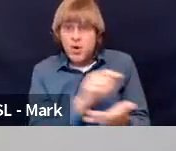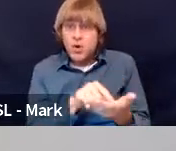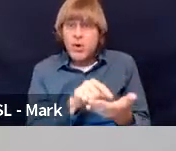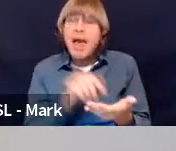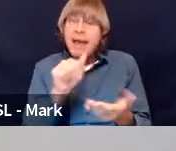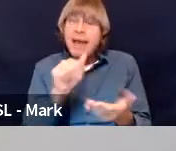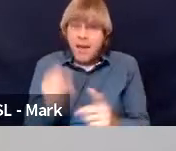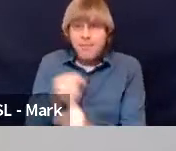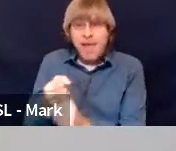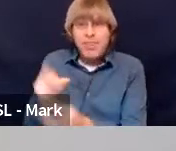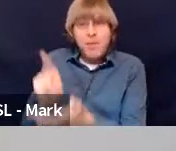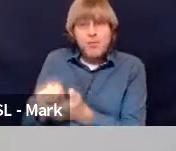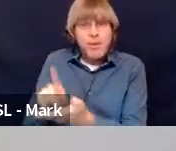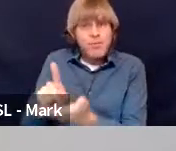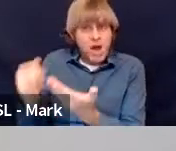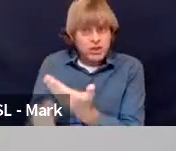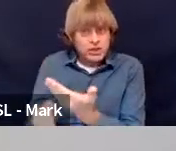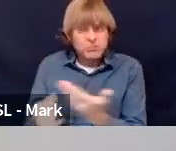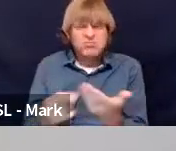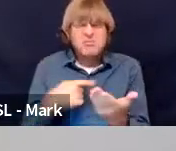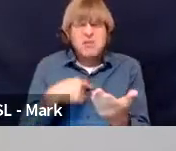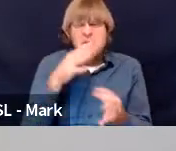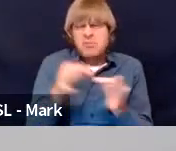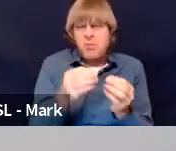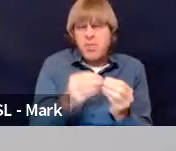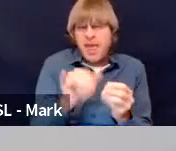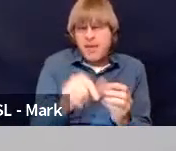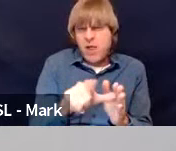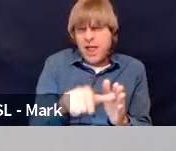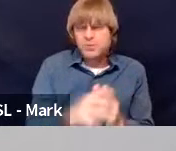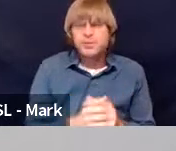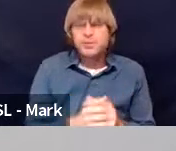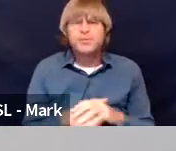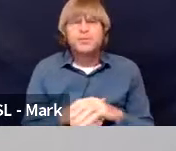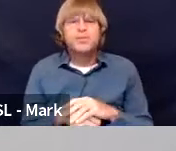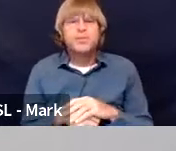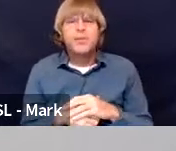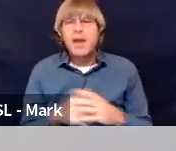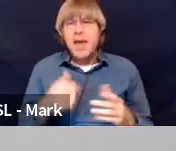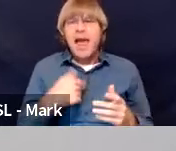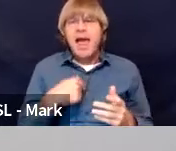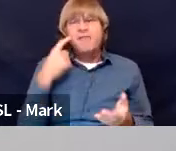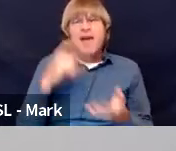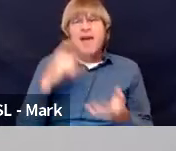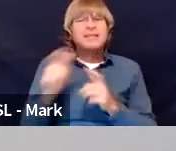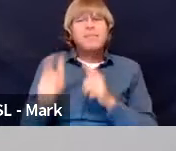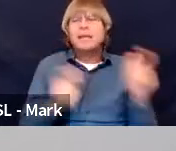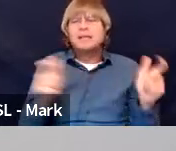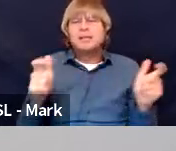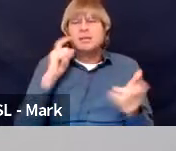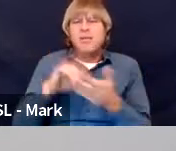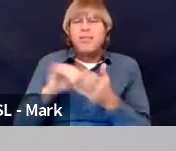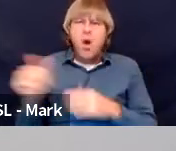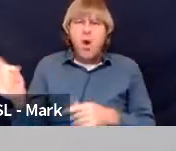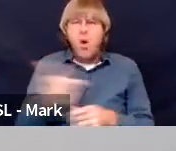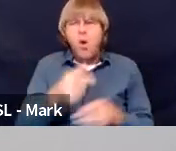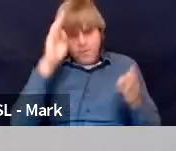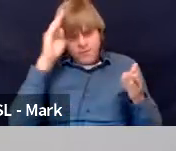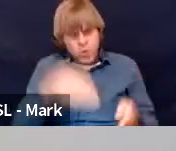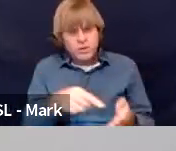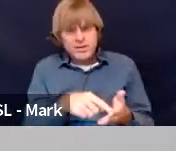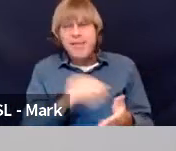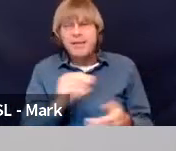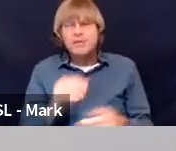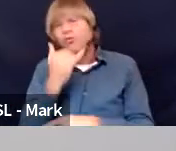can impact the print project. And I'll speak a little bit more on that later. I find that's the biggest thing that everybody focuses on, and